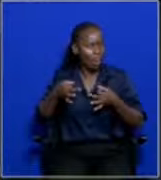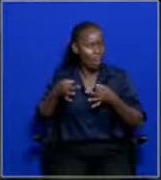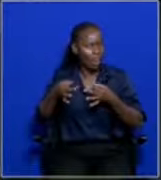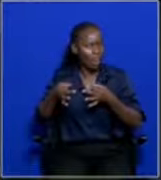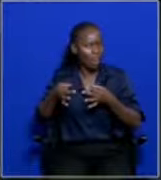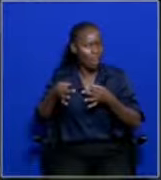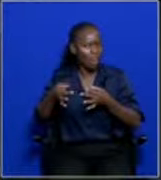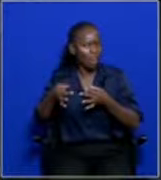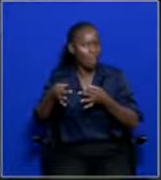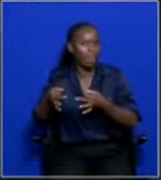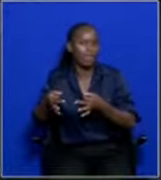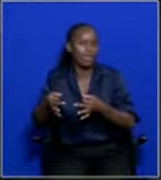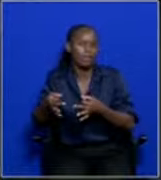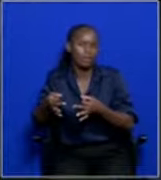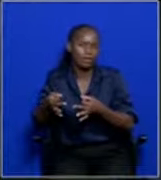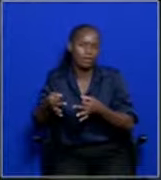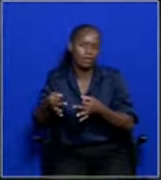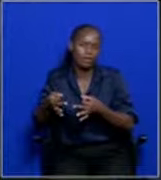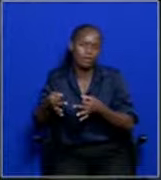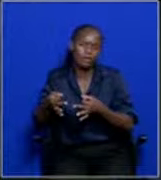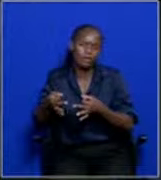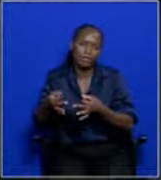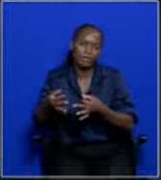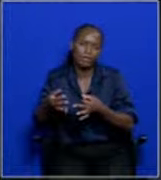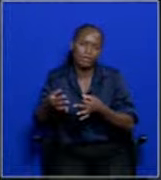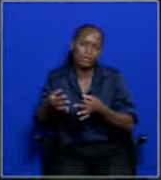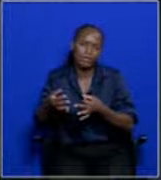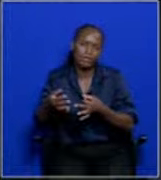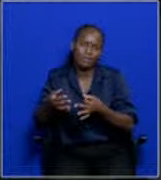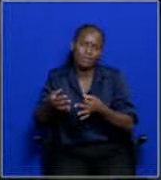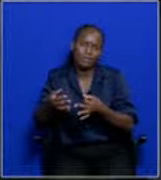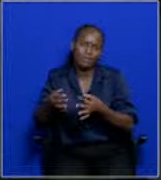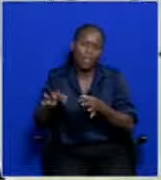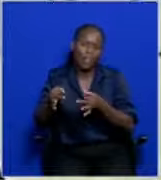make a recommendation to the municipality?